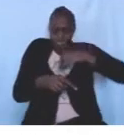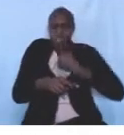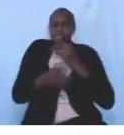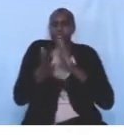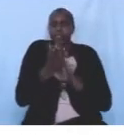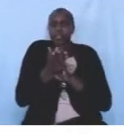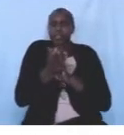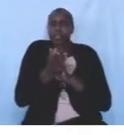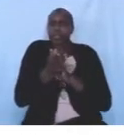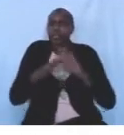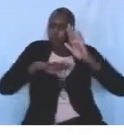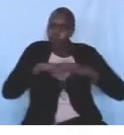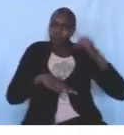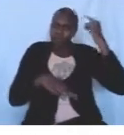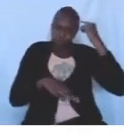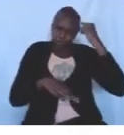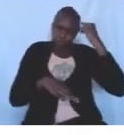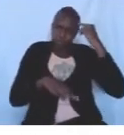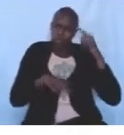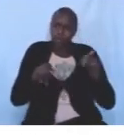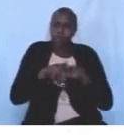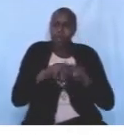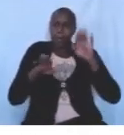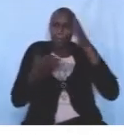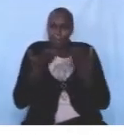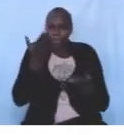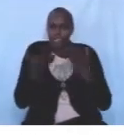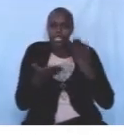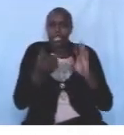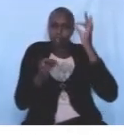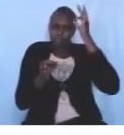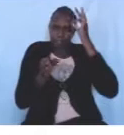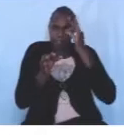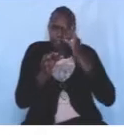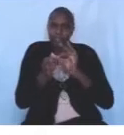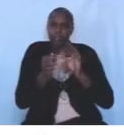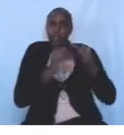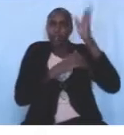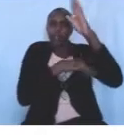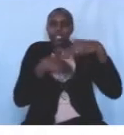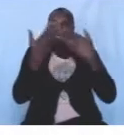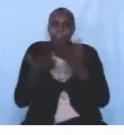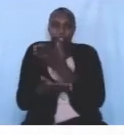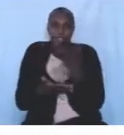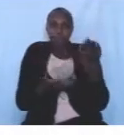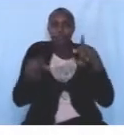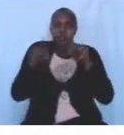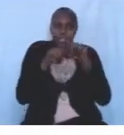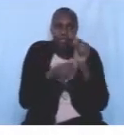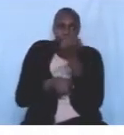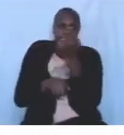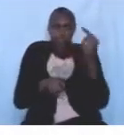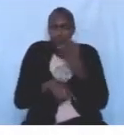the somber judgment in accordance with the measure of the faith God has given you. Just as each